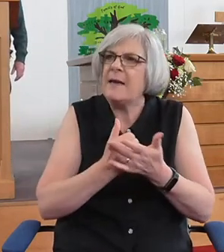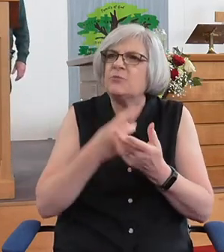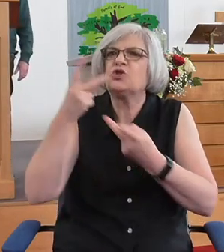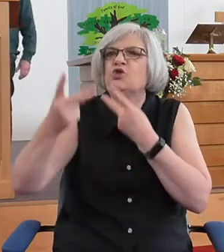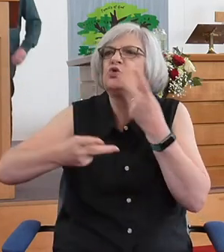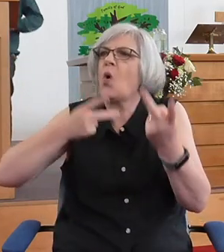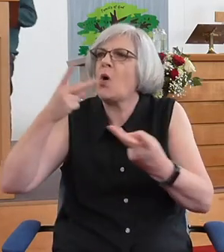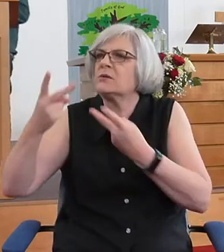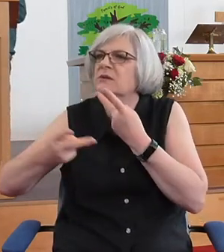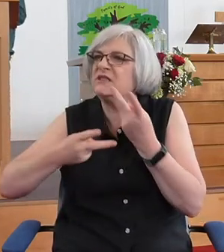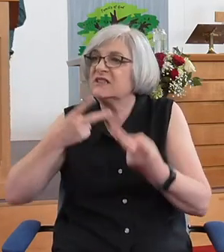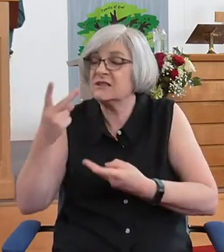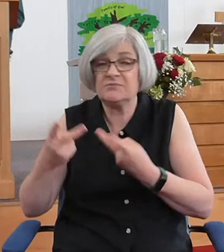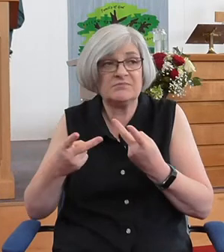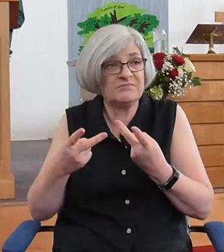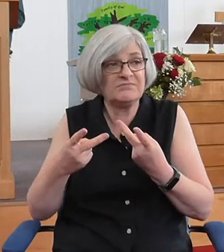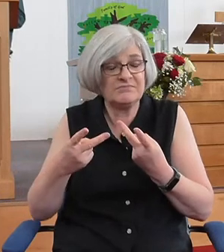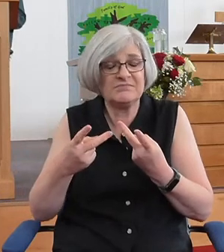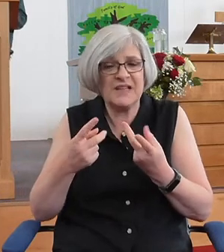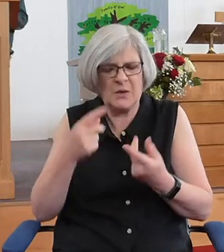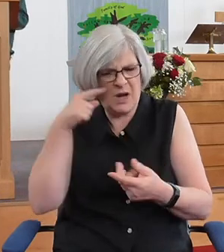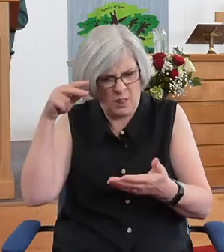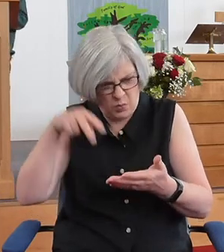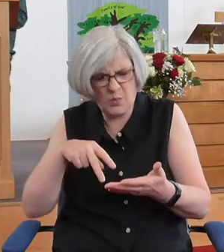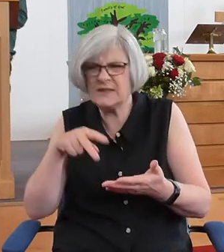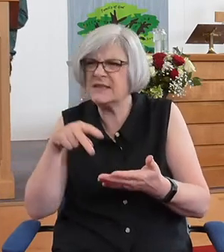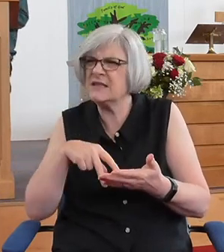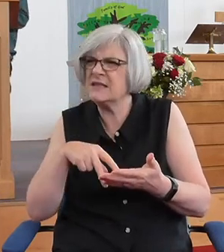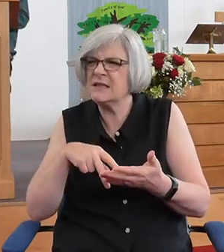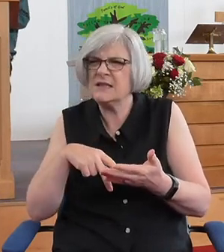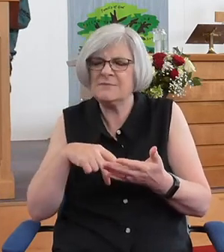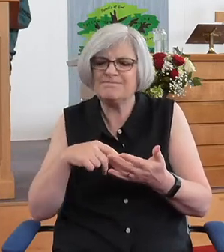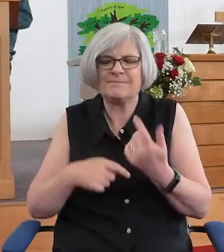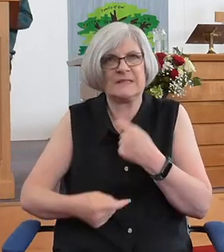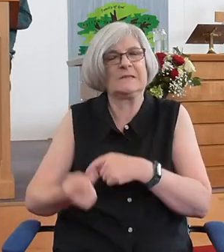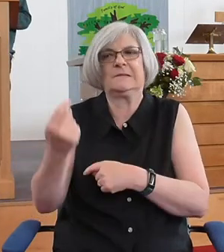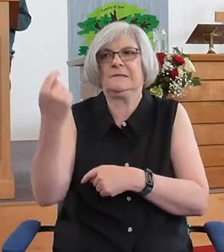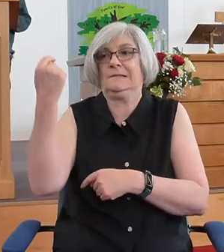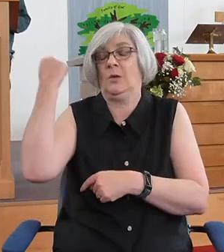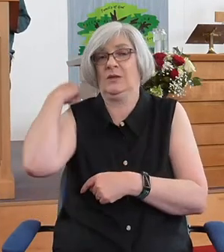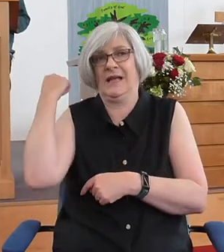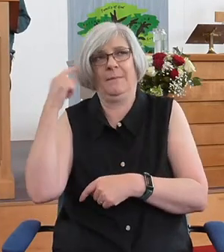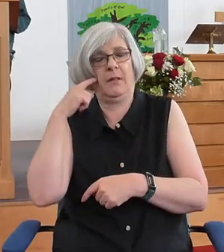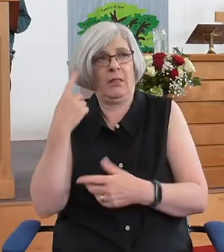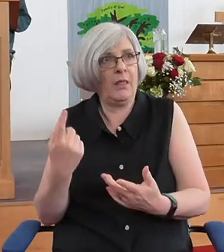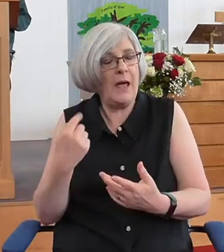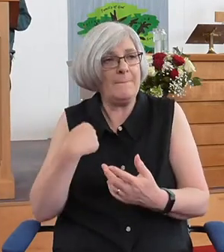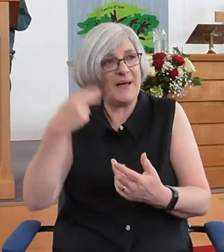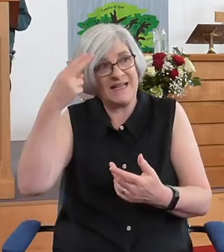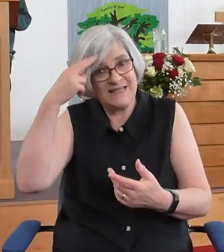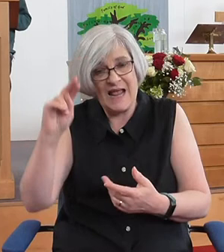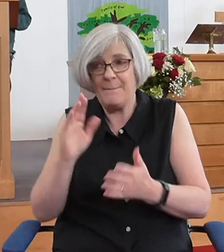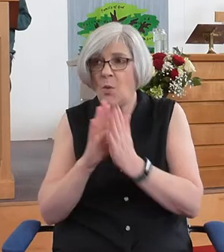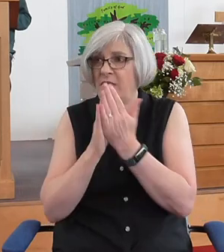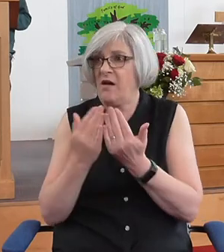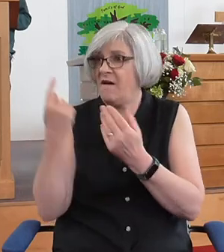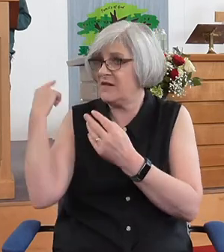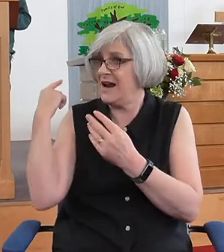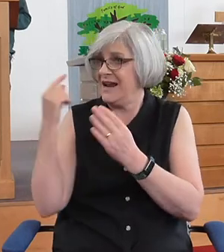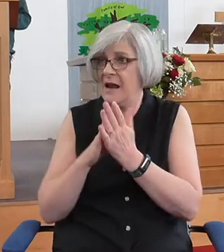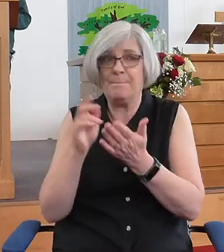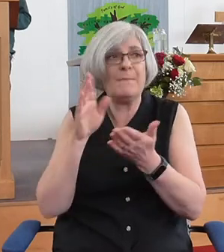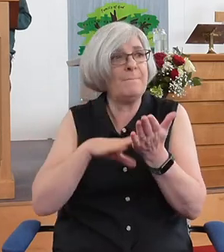songs. In actual fact, when I looked at this, it's been on the go a long time, I realized that my name's in the cover in my